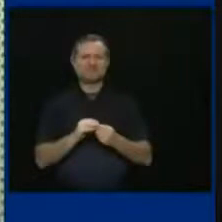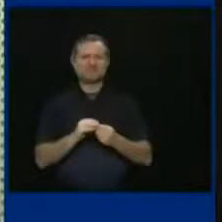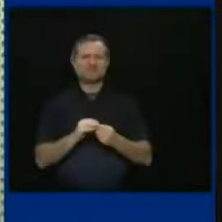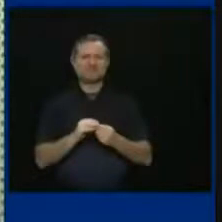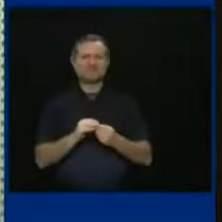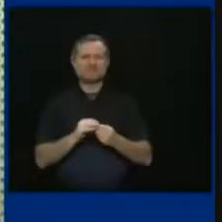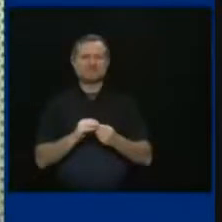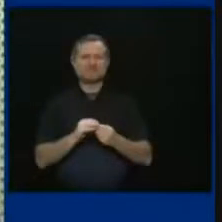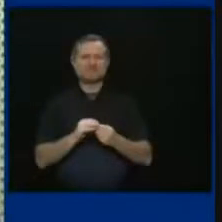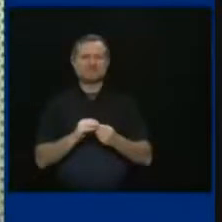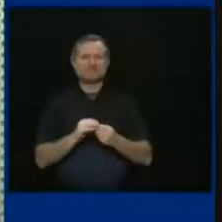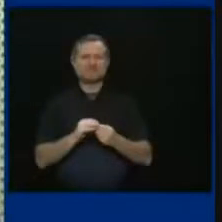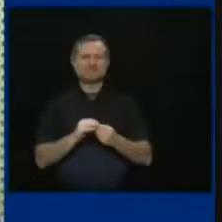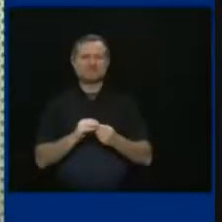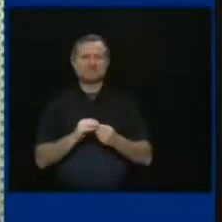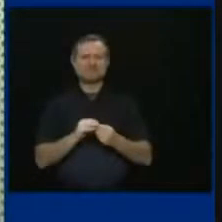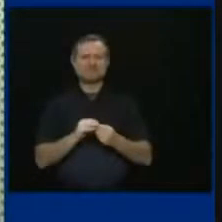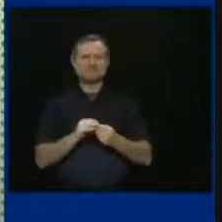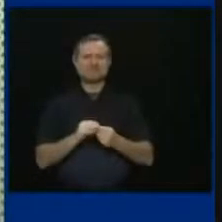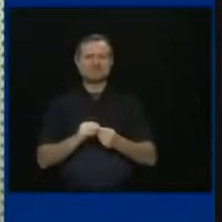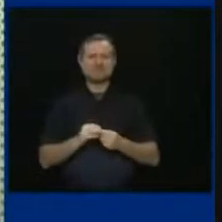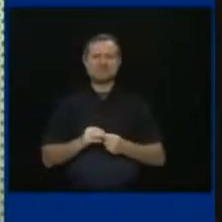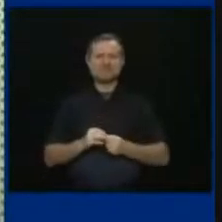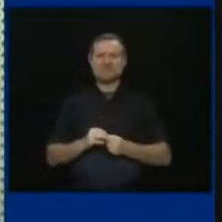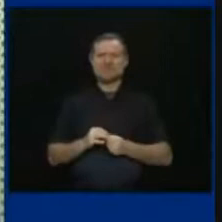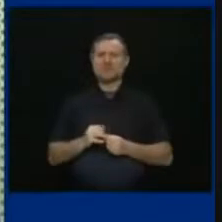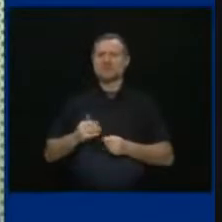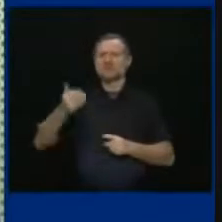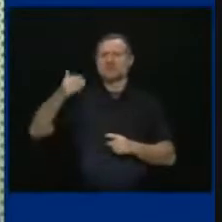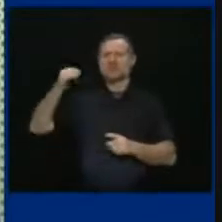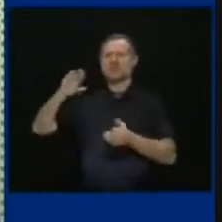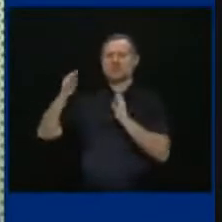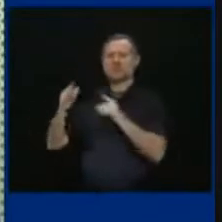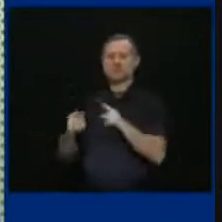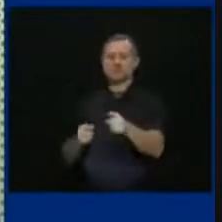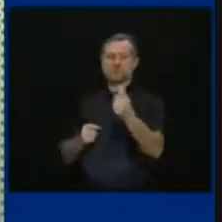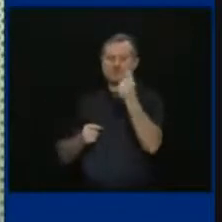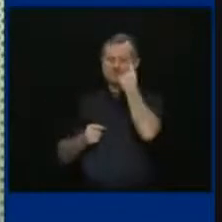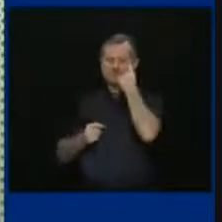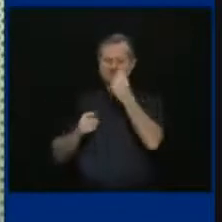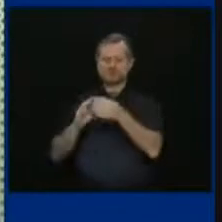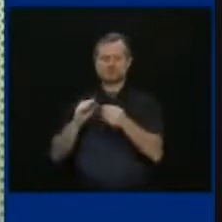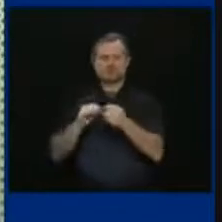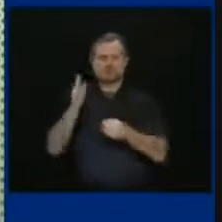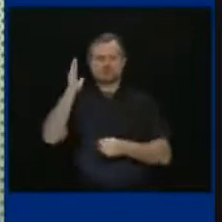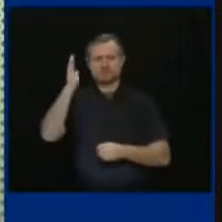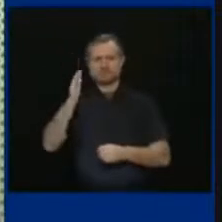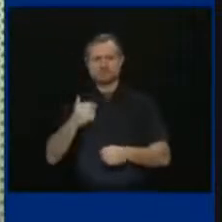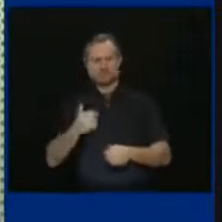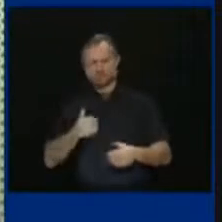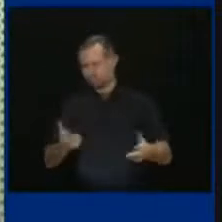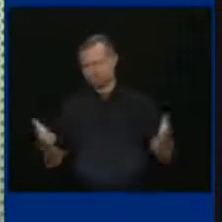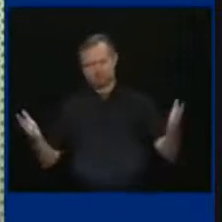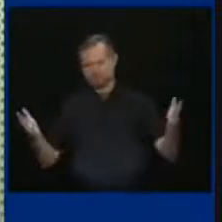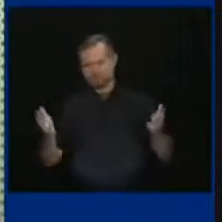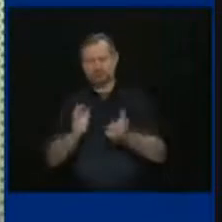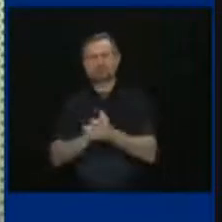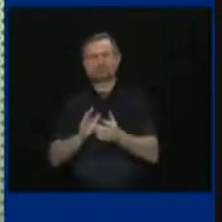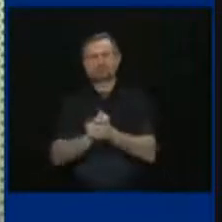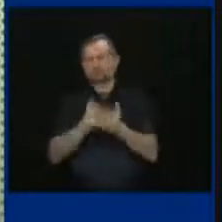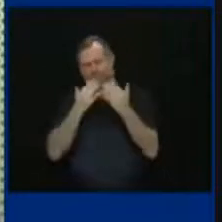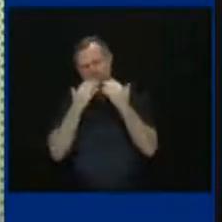guy gets a medal with like the golden lips or something. Well done. And I want to thank you for that. And then he starts to got